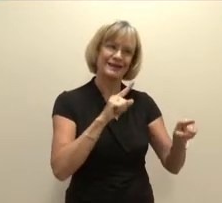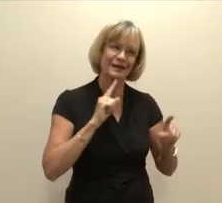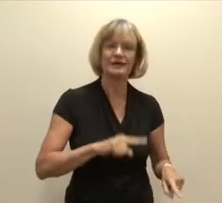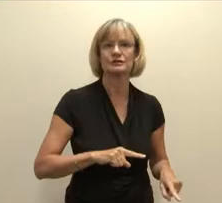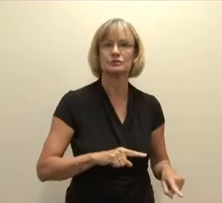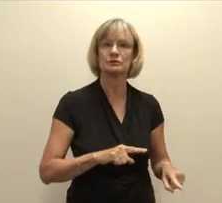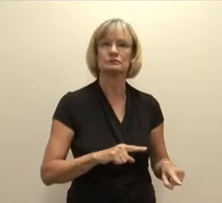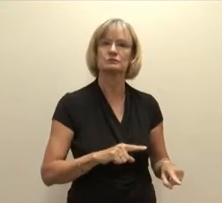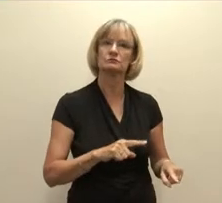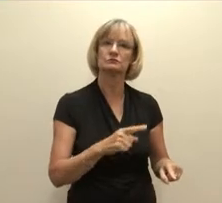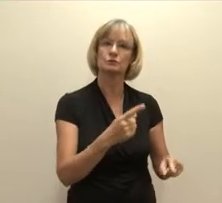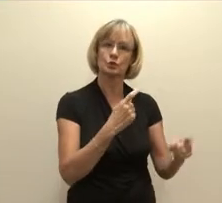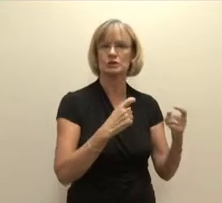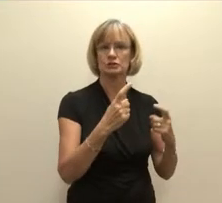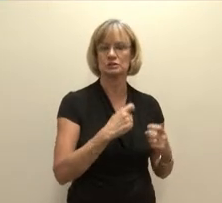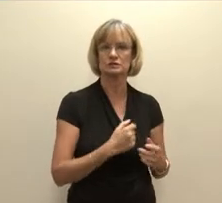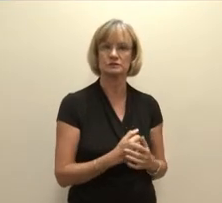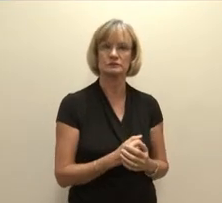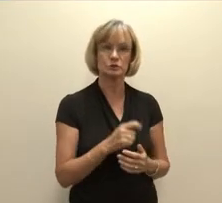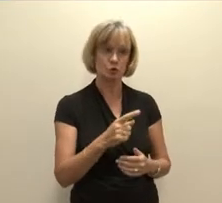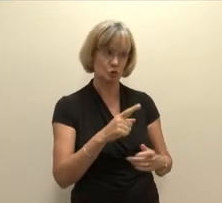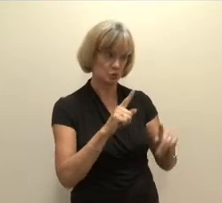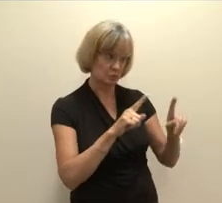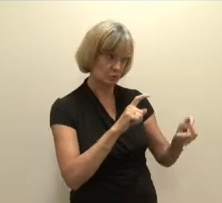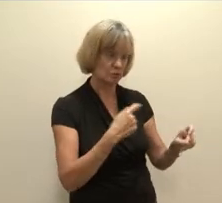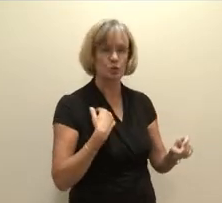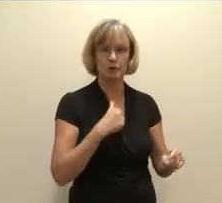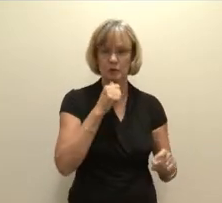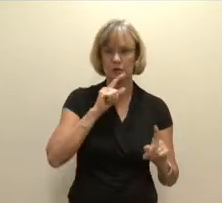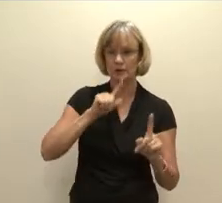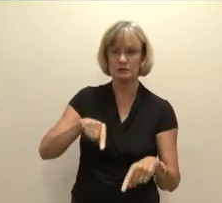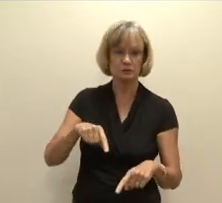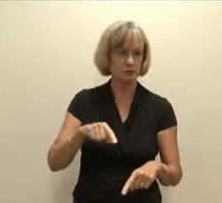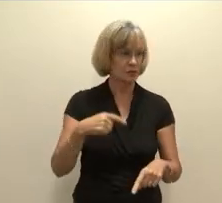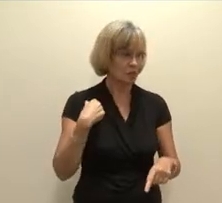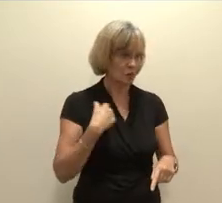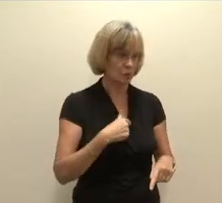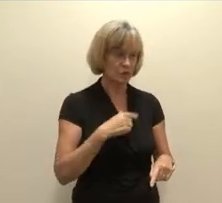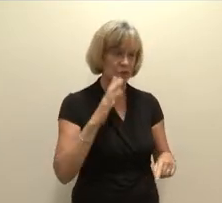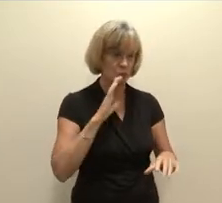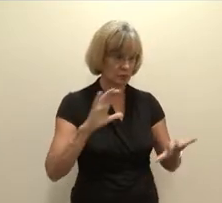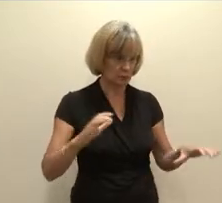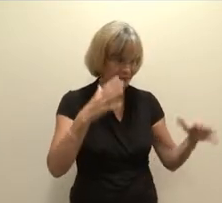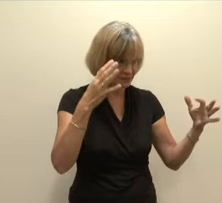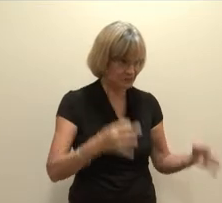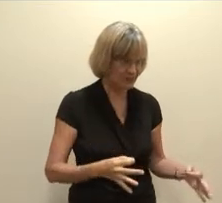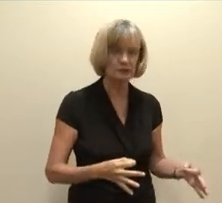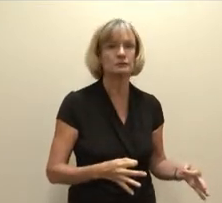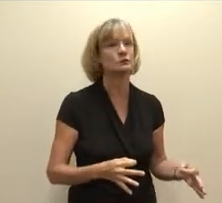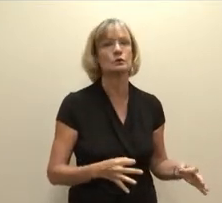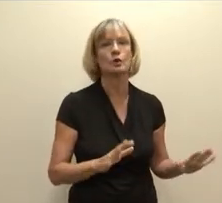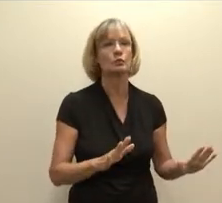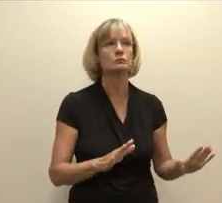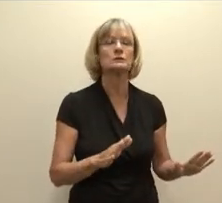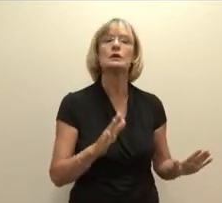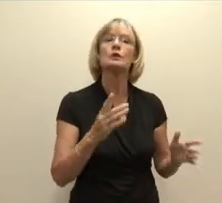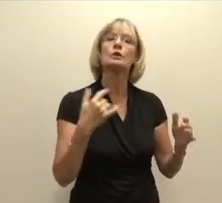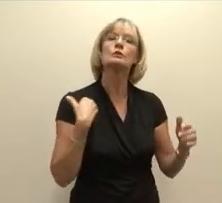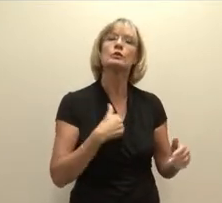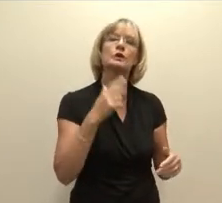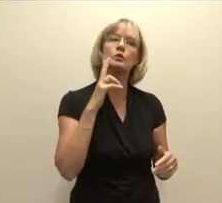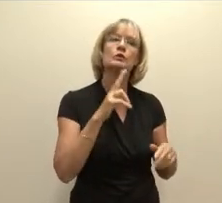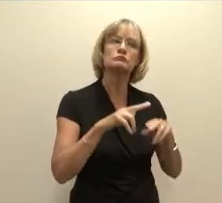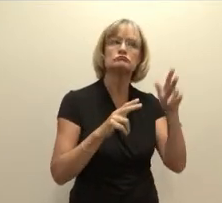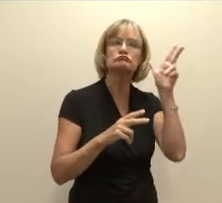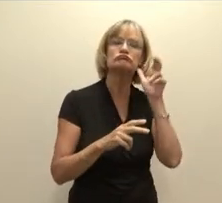to the board by the patron. No action can be taken on any issue presented during the patron comment segment